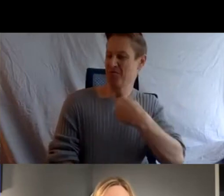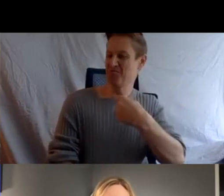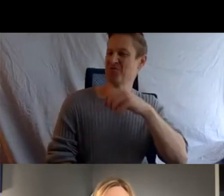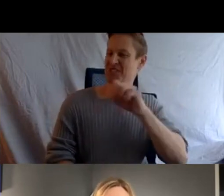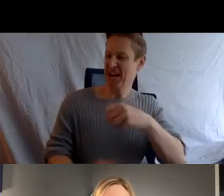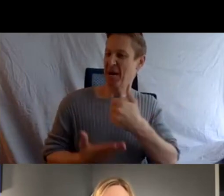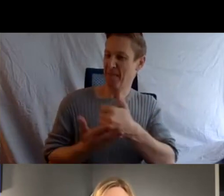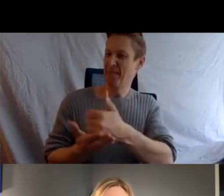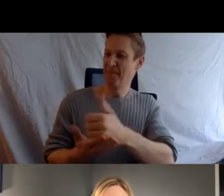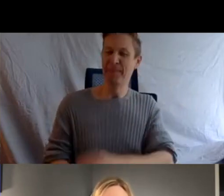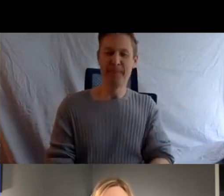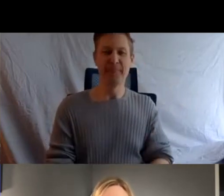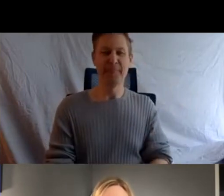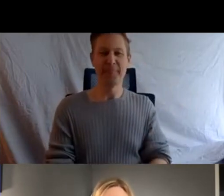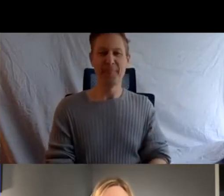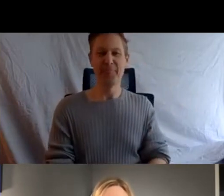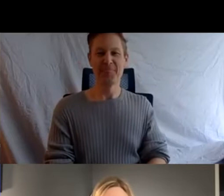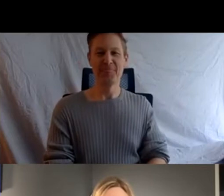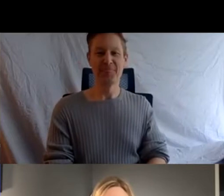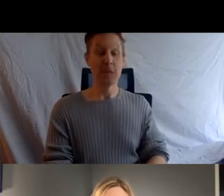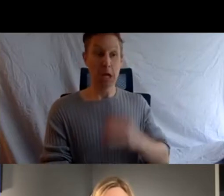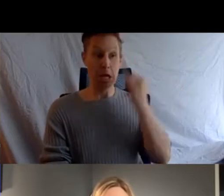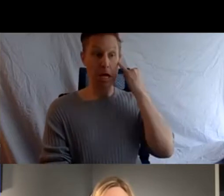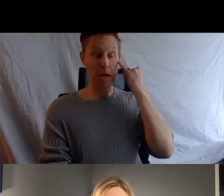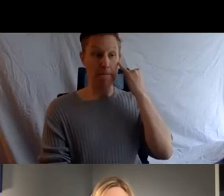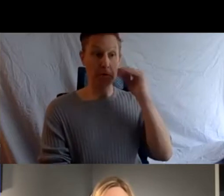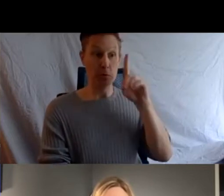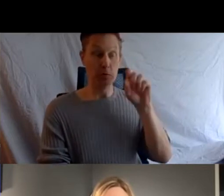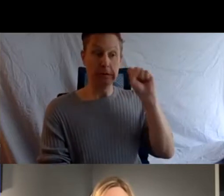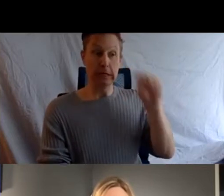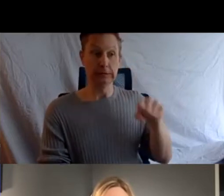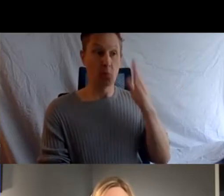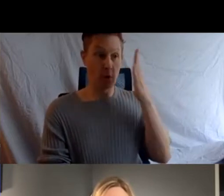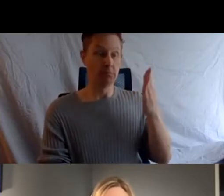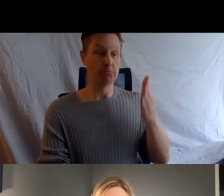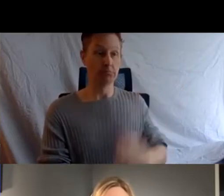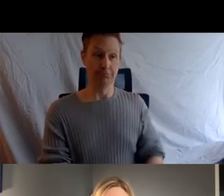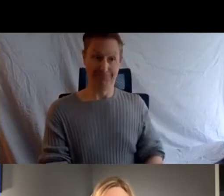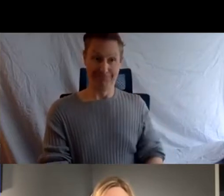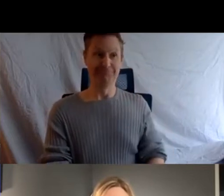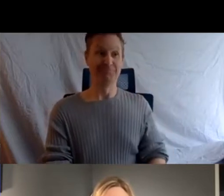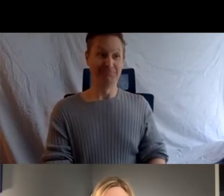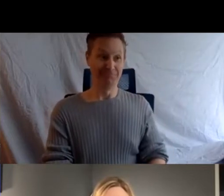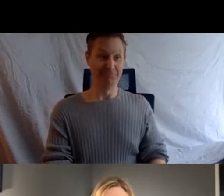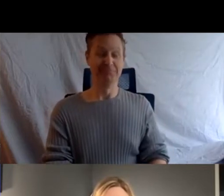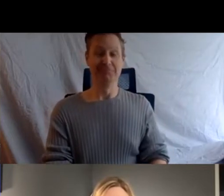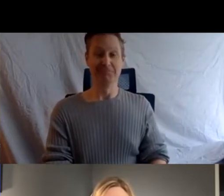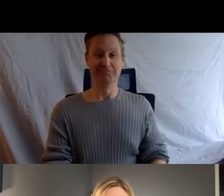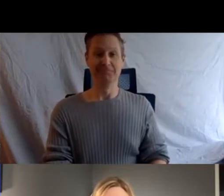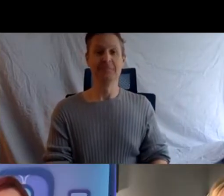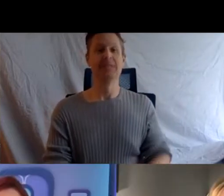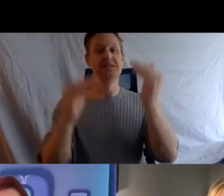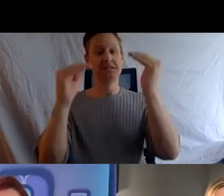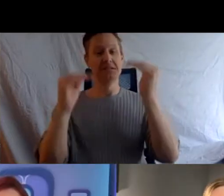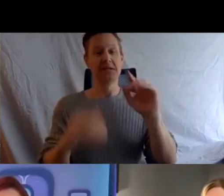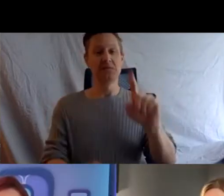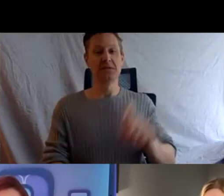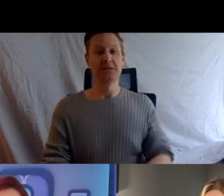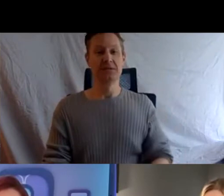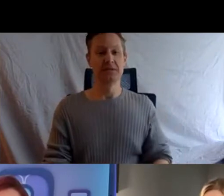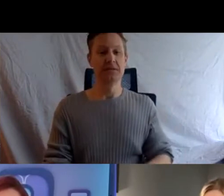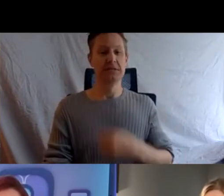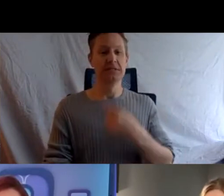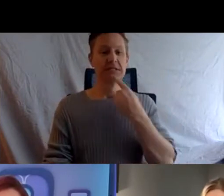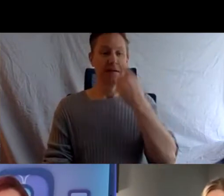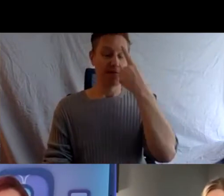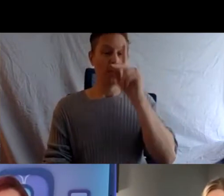good. If I do it, I will definitely give you a call. So next question is, what would you say to